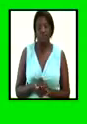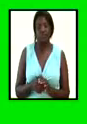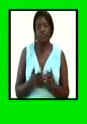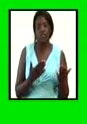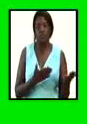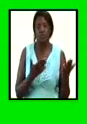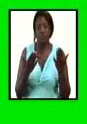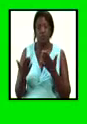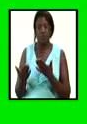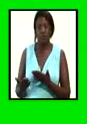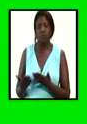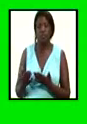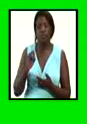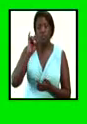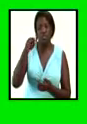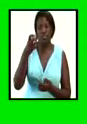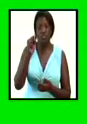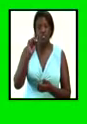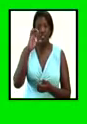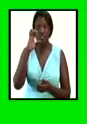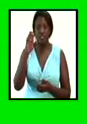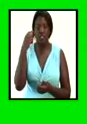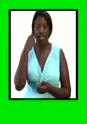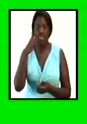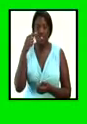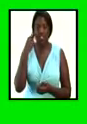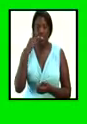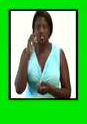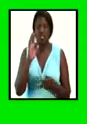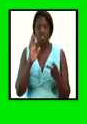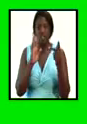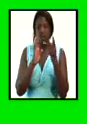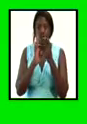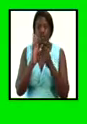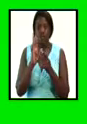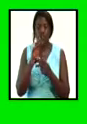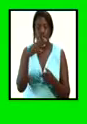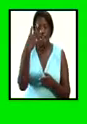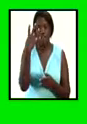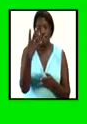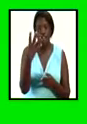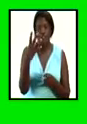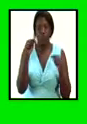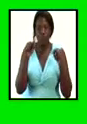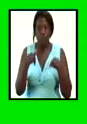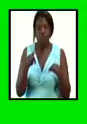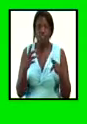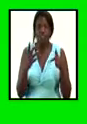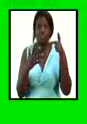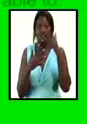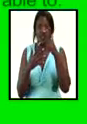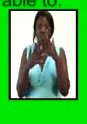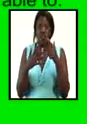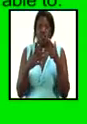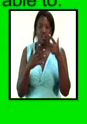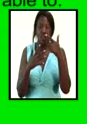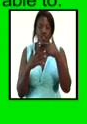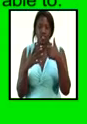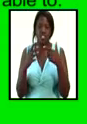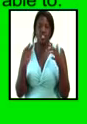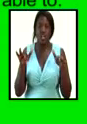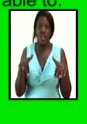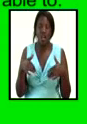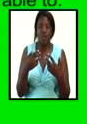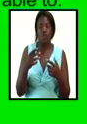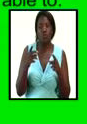Viewers, welcome to our JSC English Second Language series. This is program 4, and this lesson is on how to use the plural form correctly